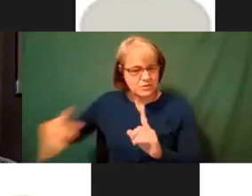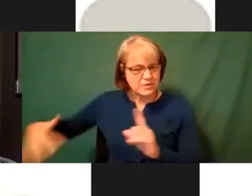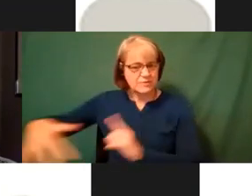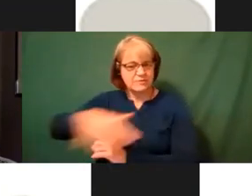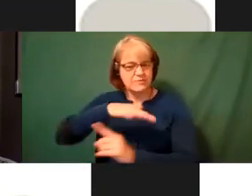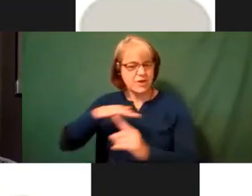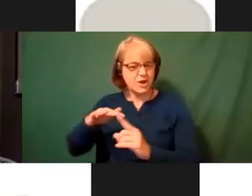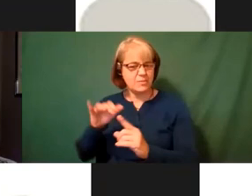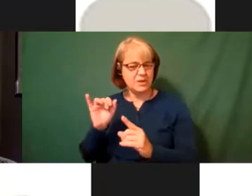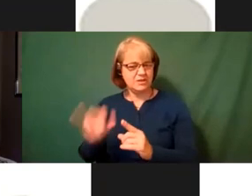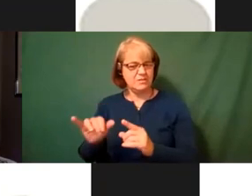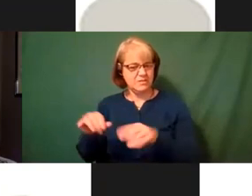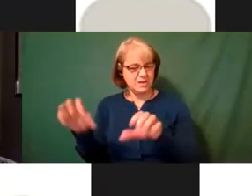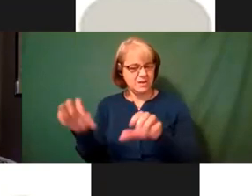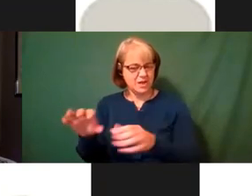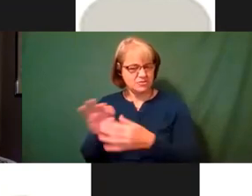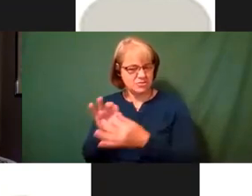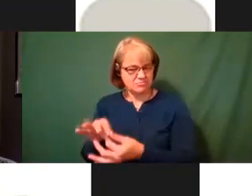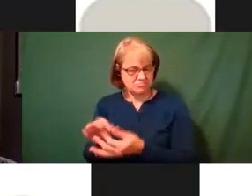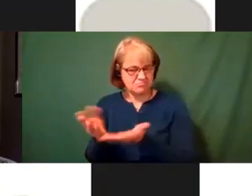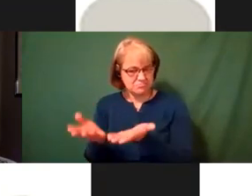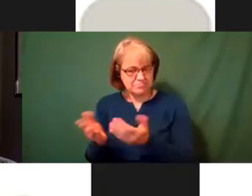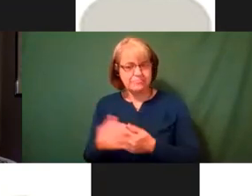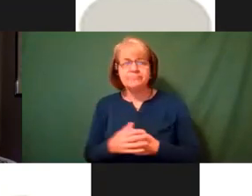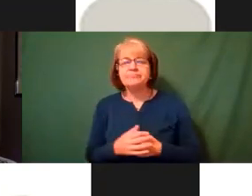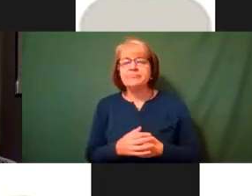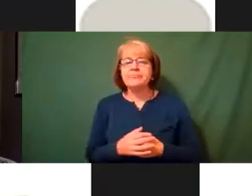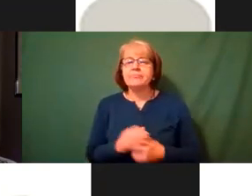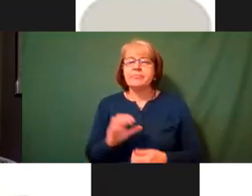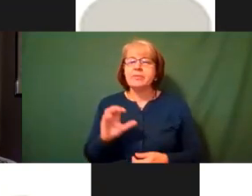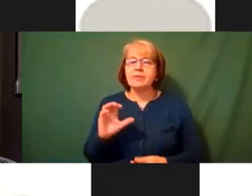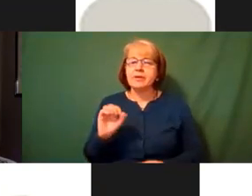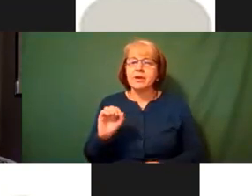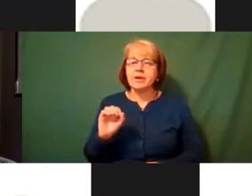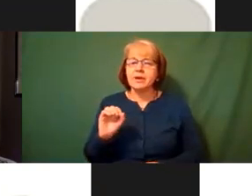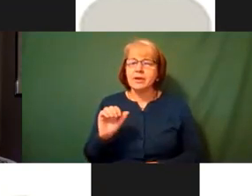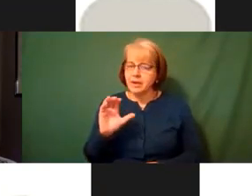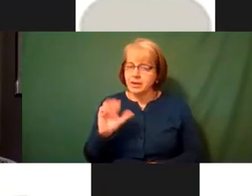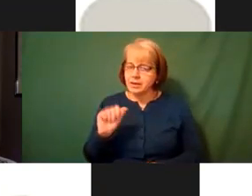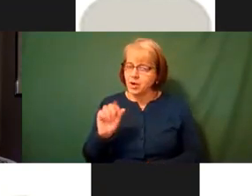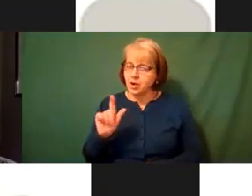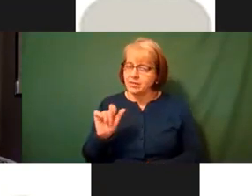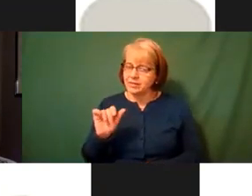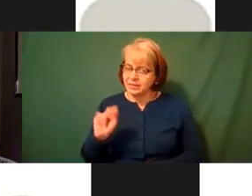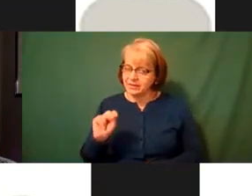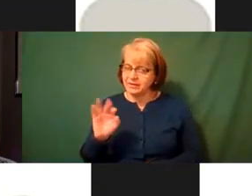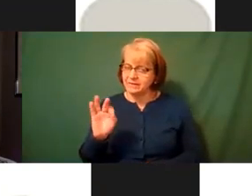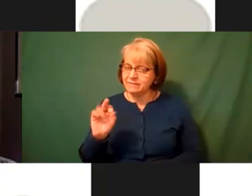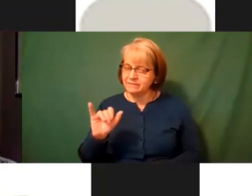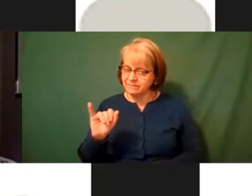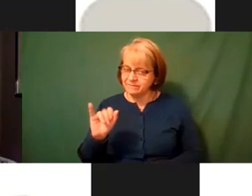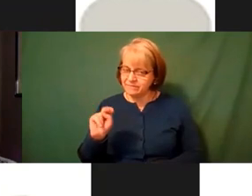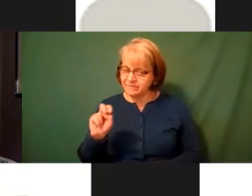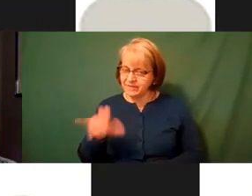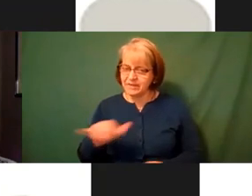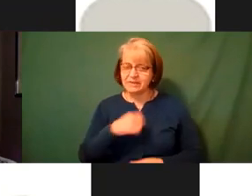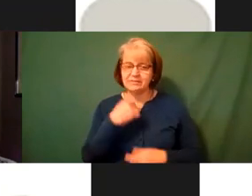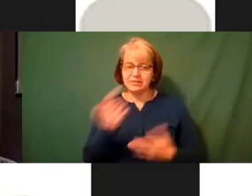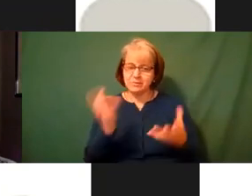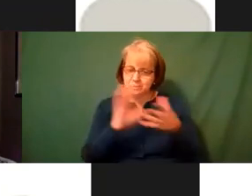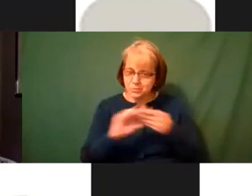looks like. Carolyn Finney is a storyteller, an author, and a cultural